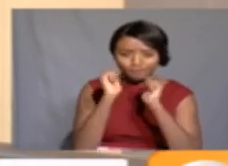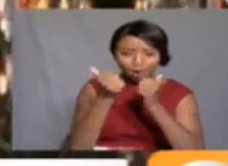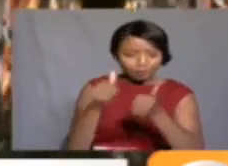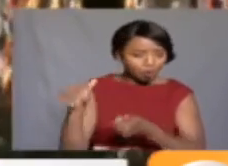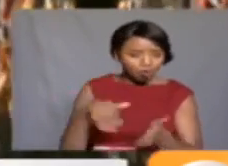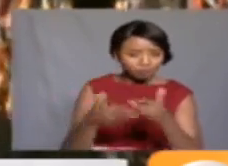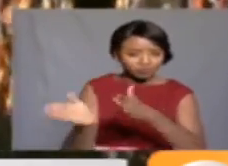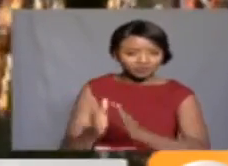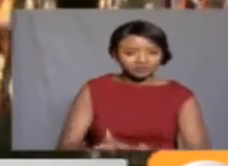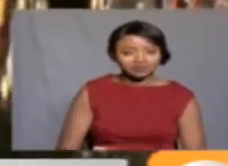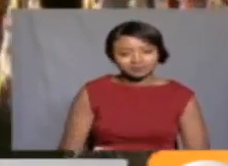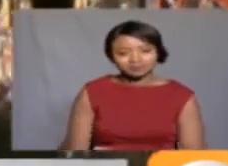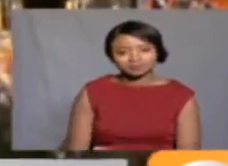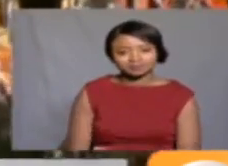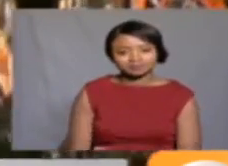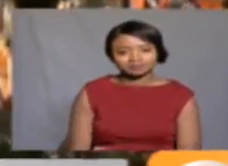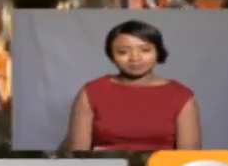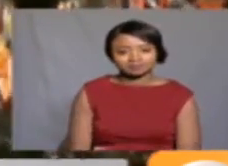opportunity.